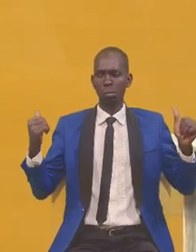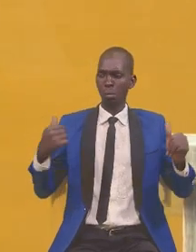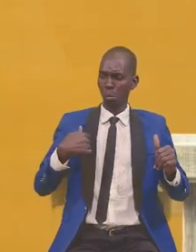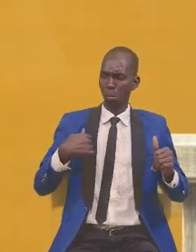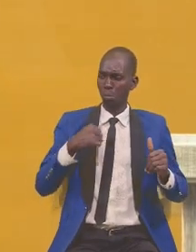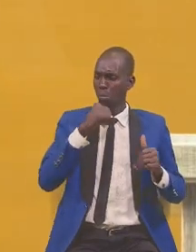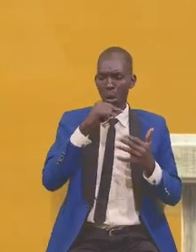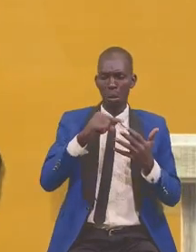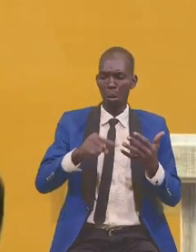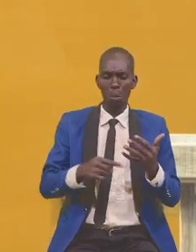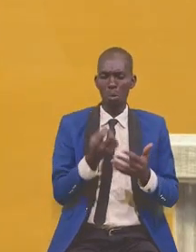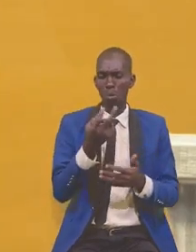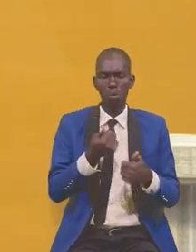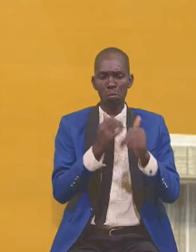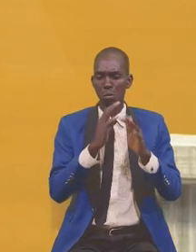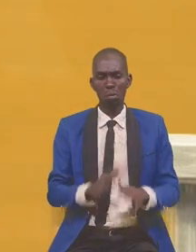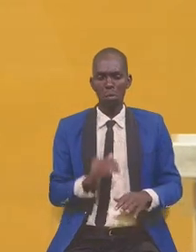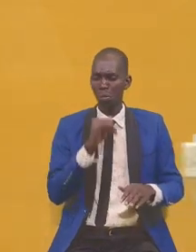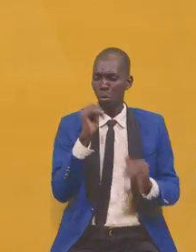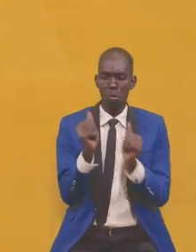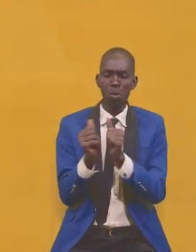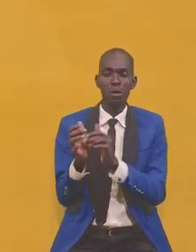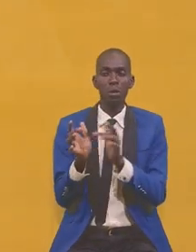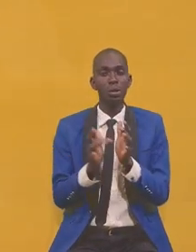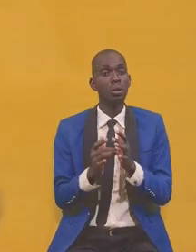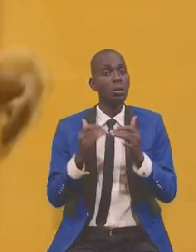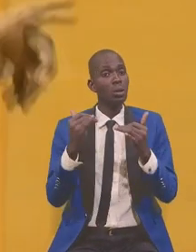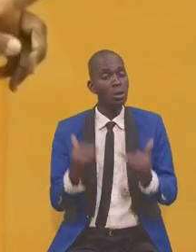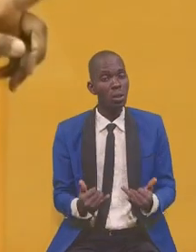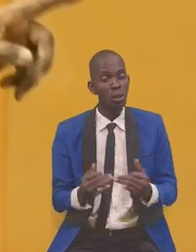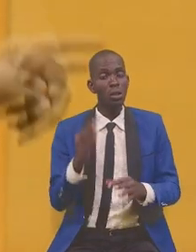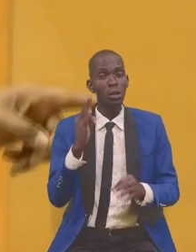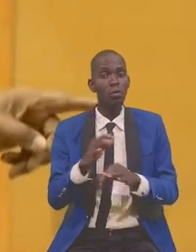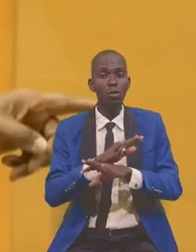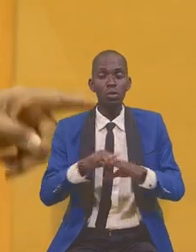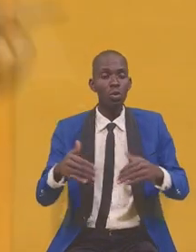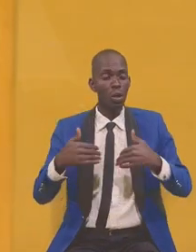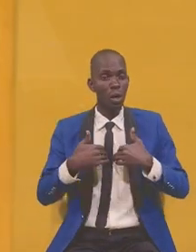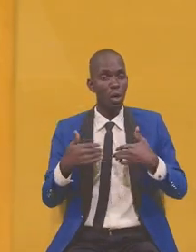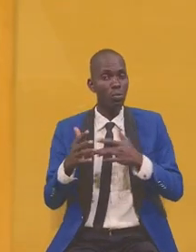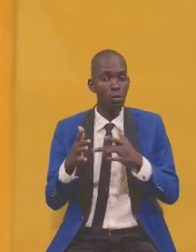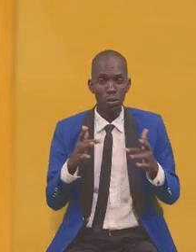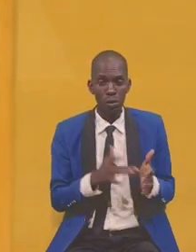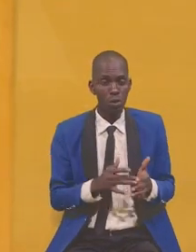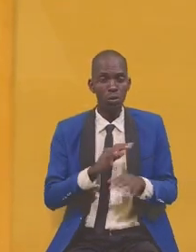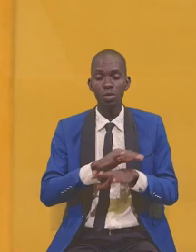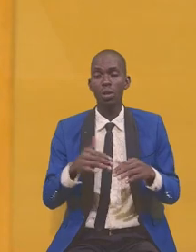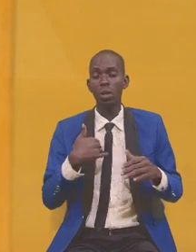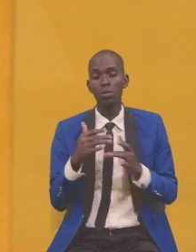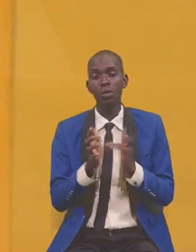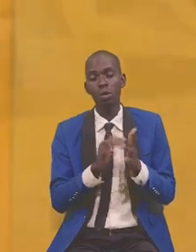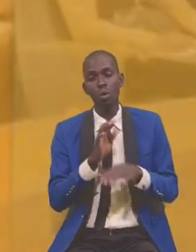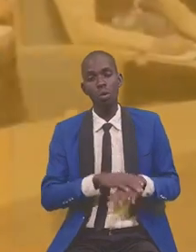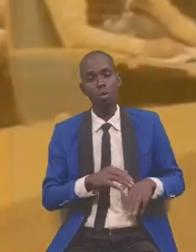I'm not one of them. Today, if you have not got it yet, if you didn't get it on Friday, if you didn't get it on Monday,